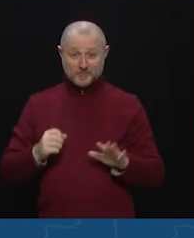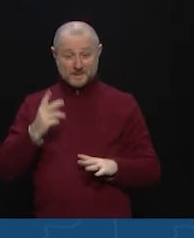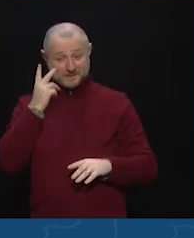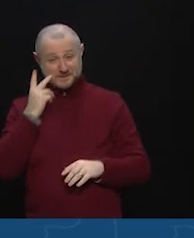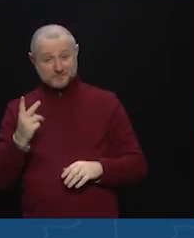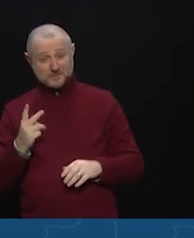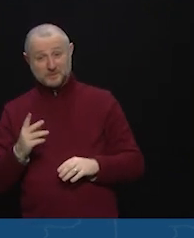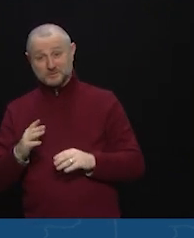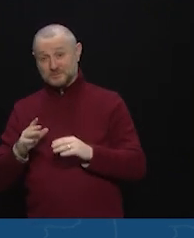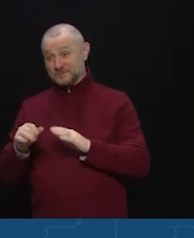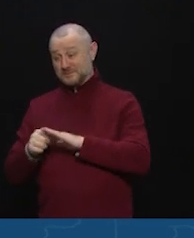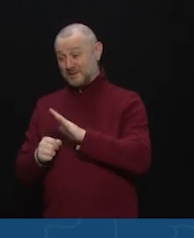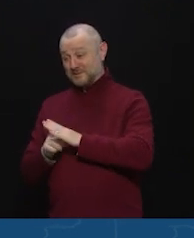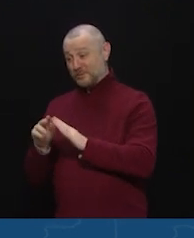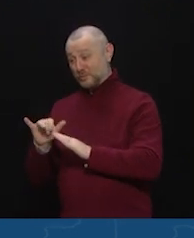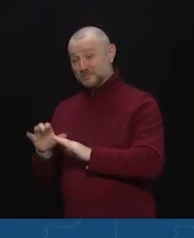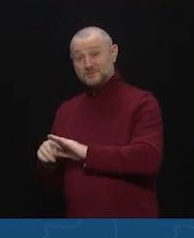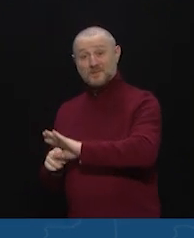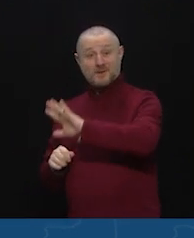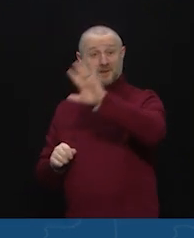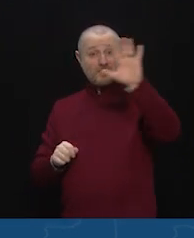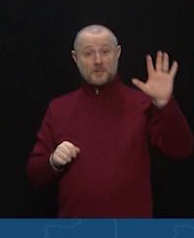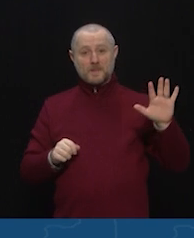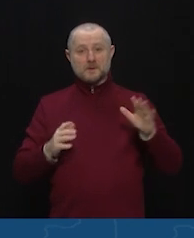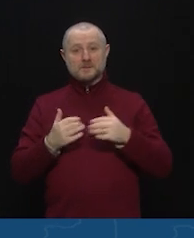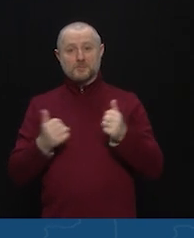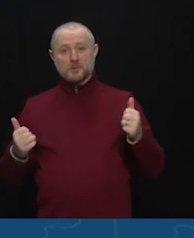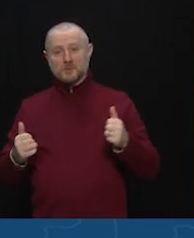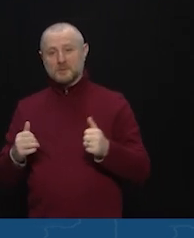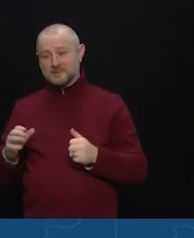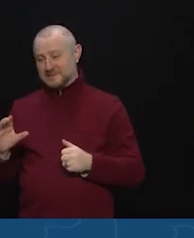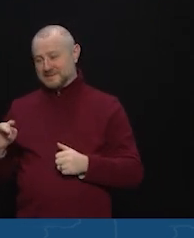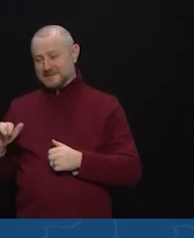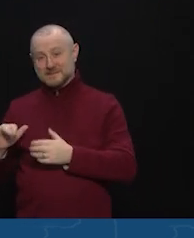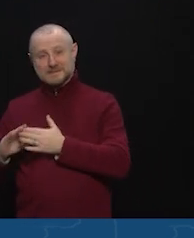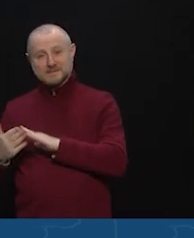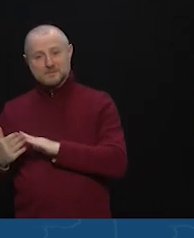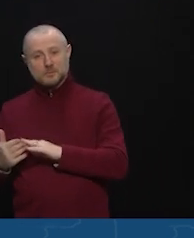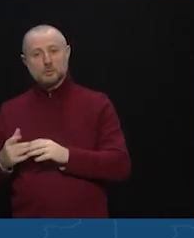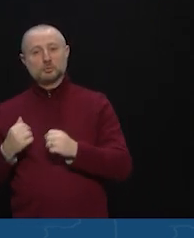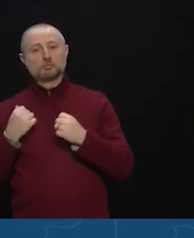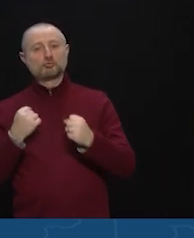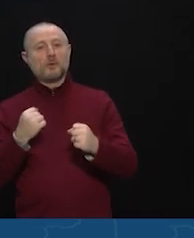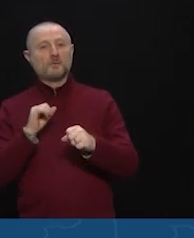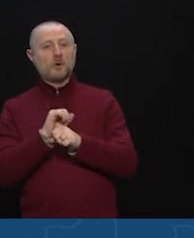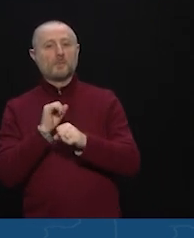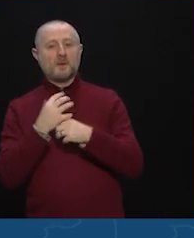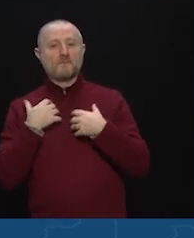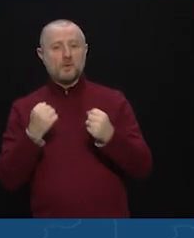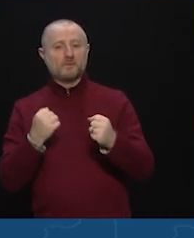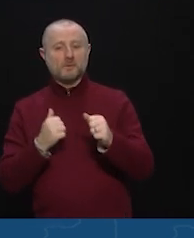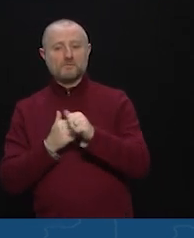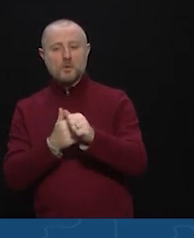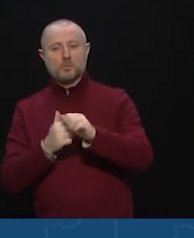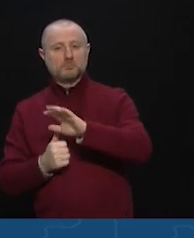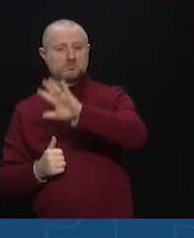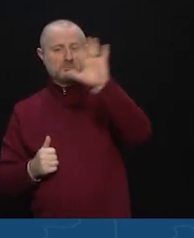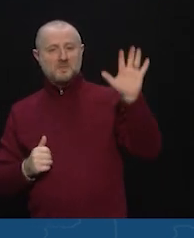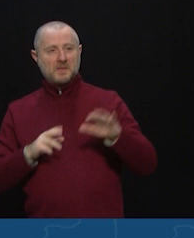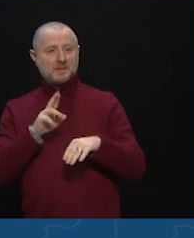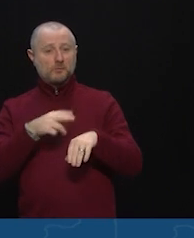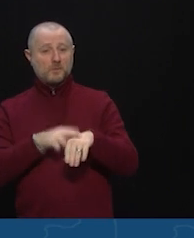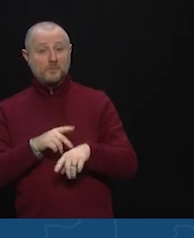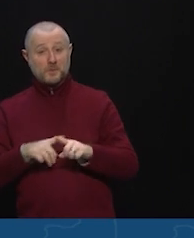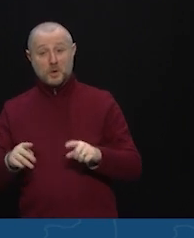City, the job recovery is tracking more closely to the rest of the nation, while New York City's